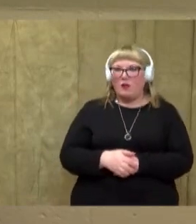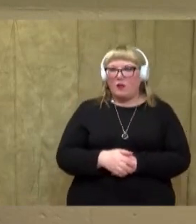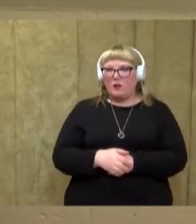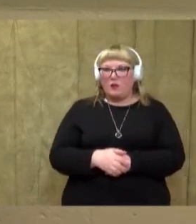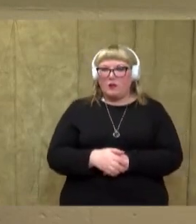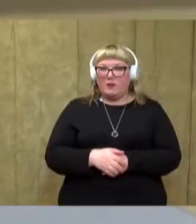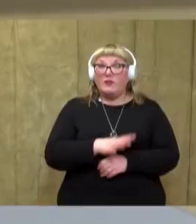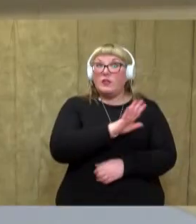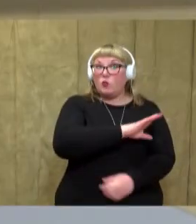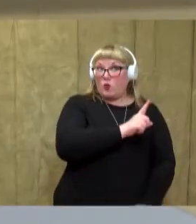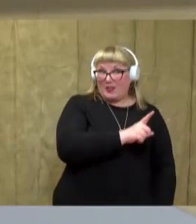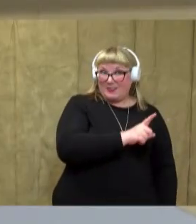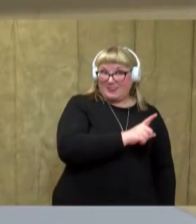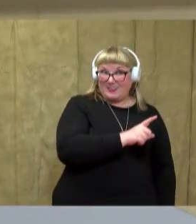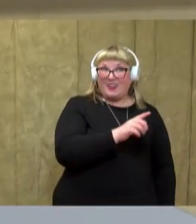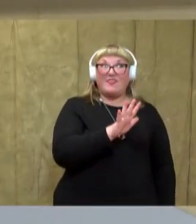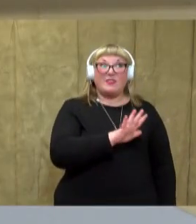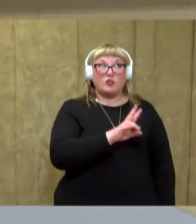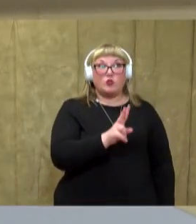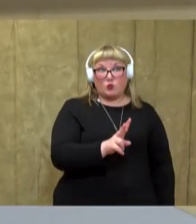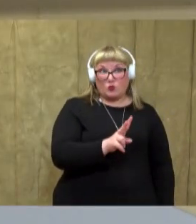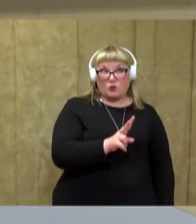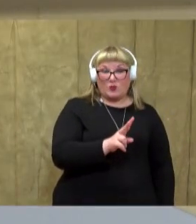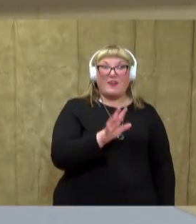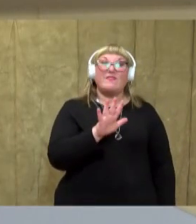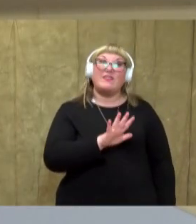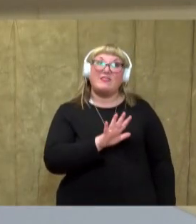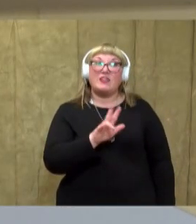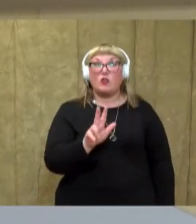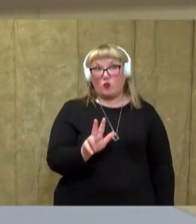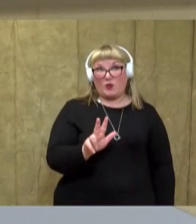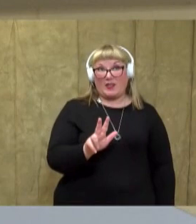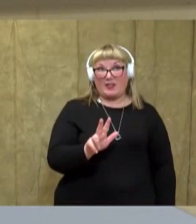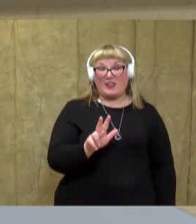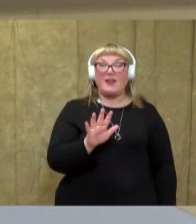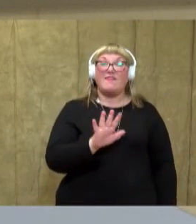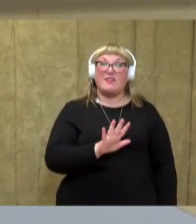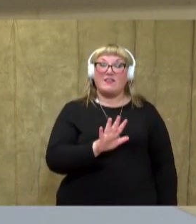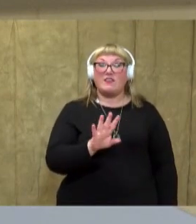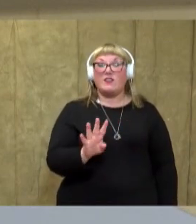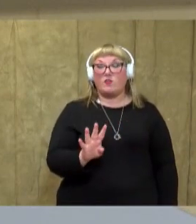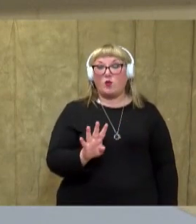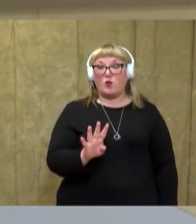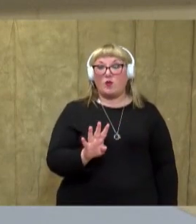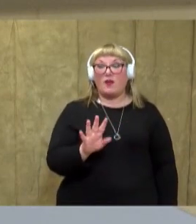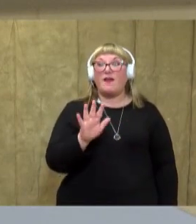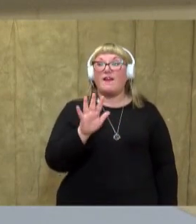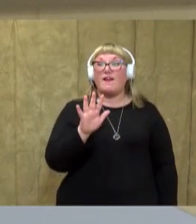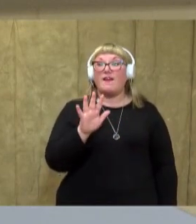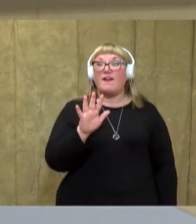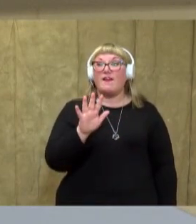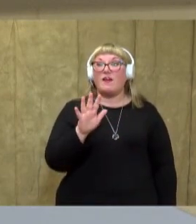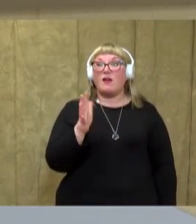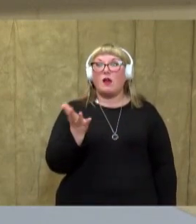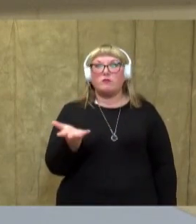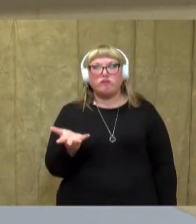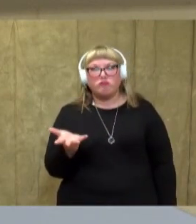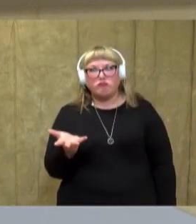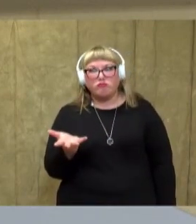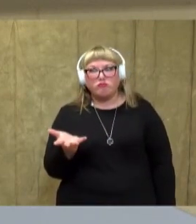row. 51, 52, 53, 54,